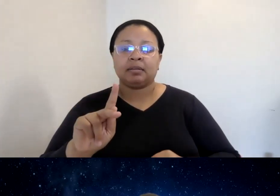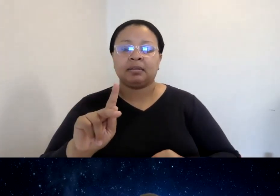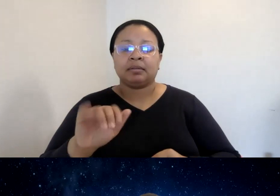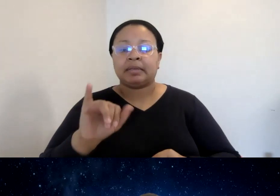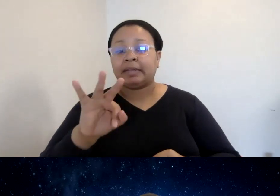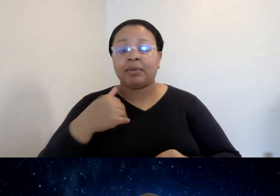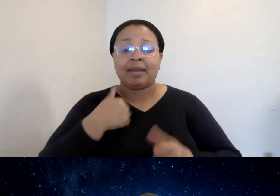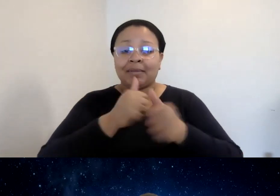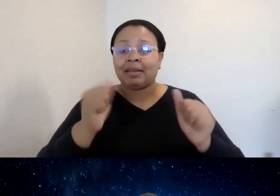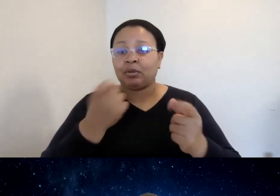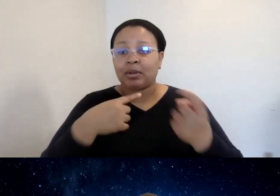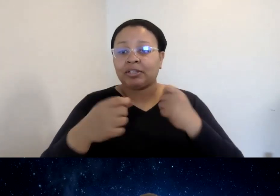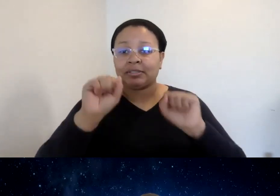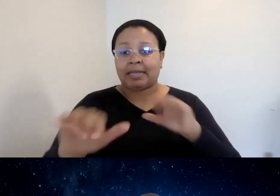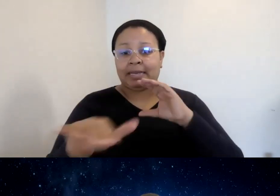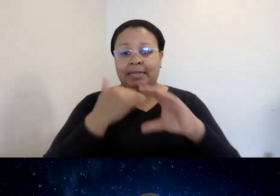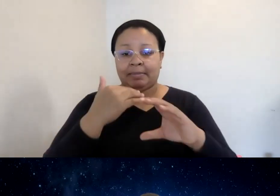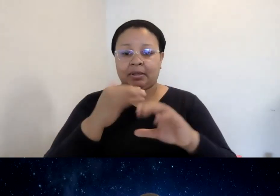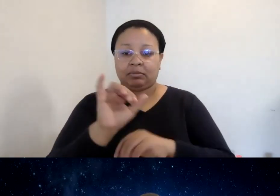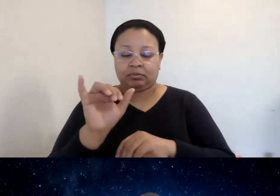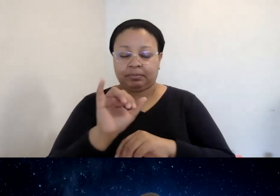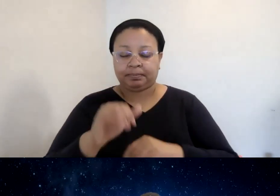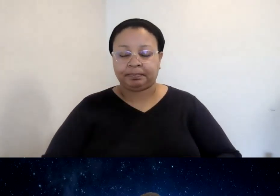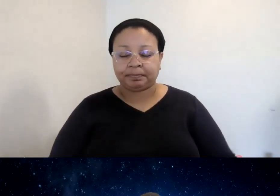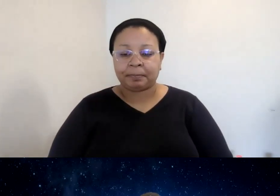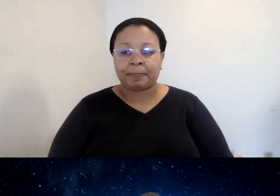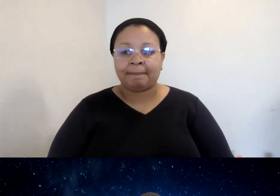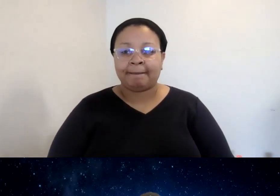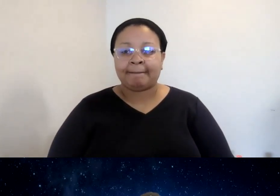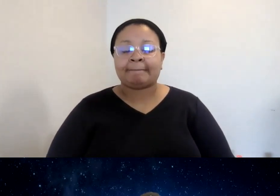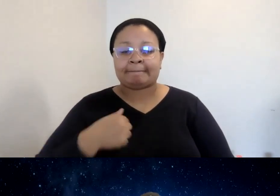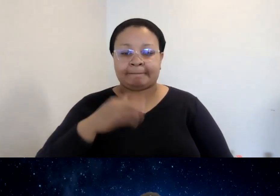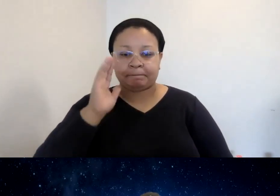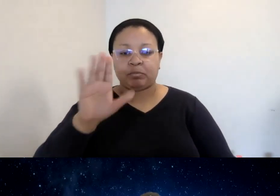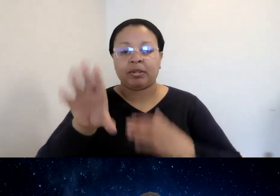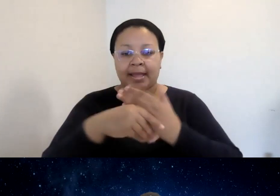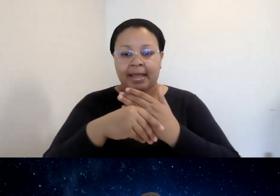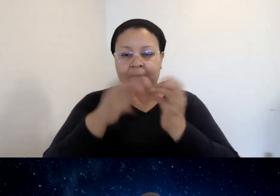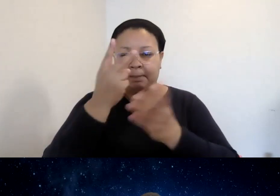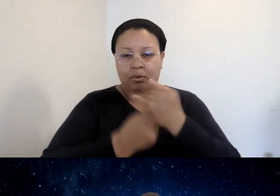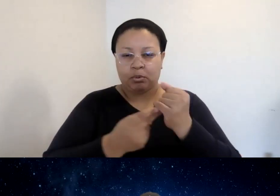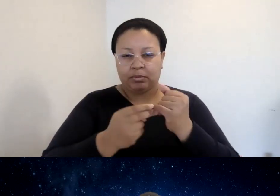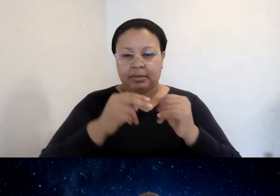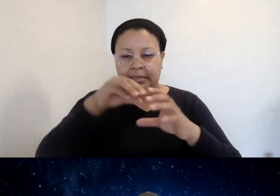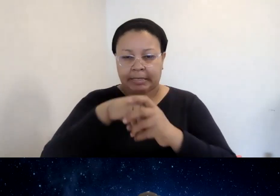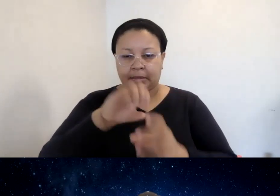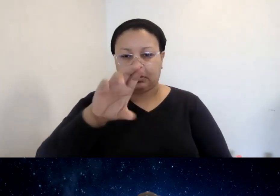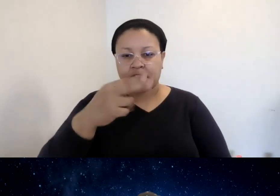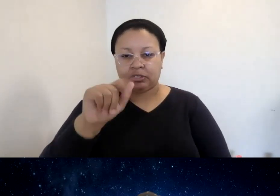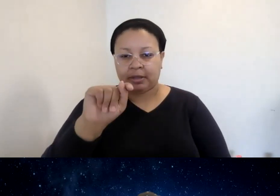any questions about it, you can also email me as well. I will put both of these here